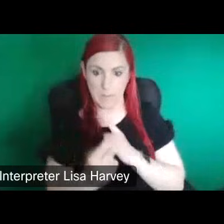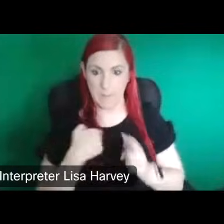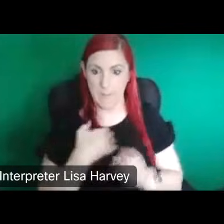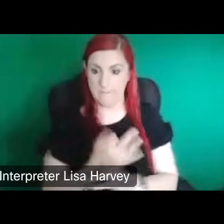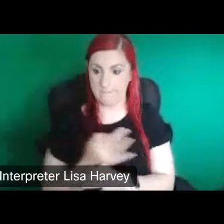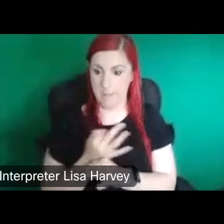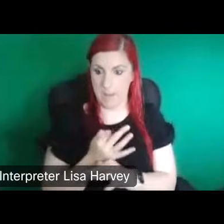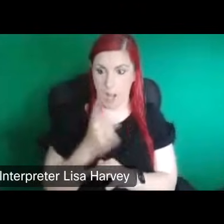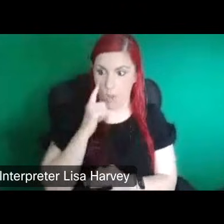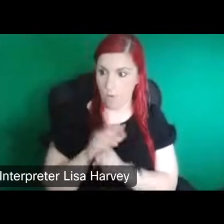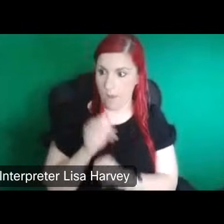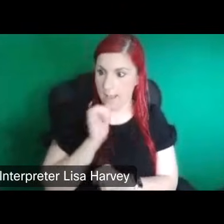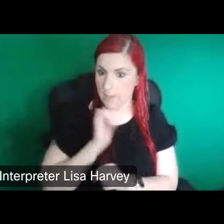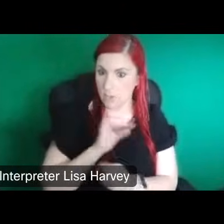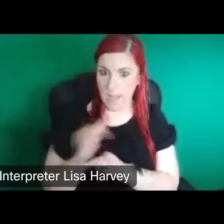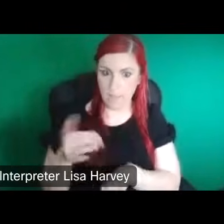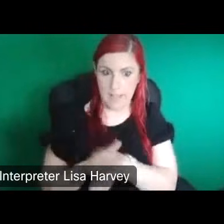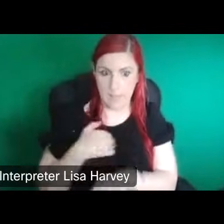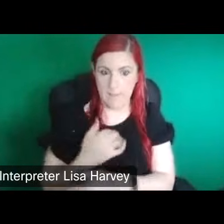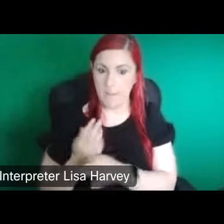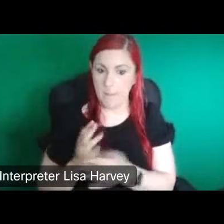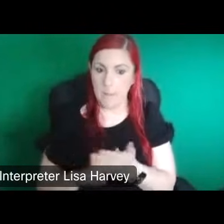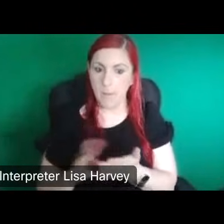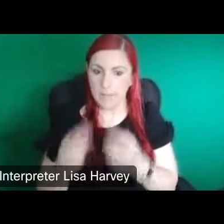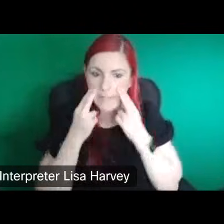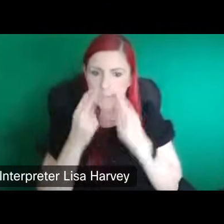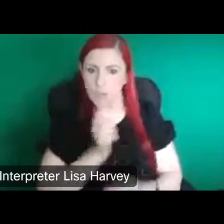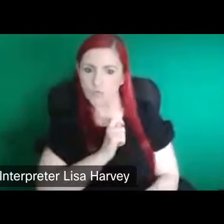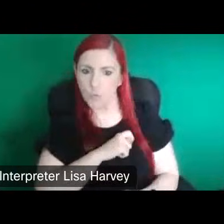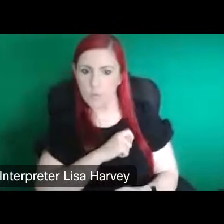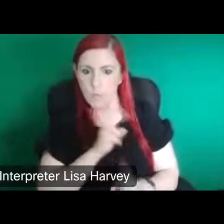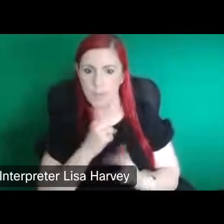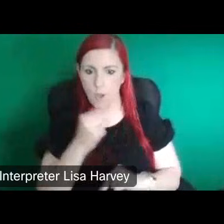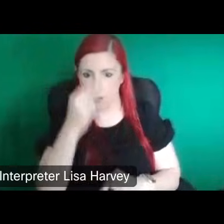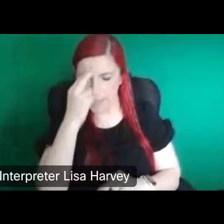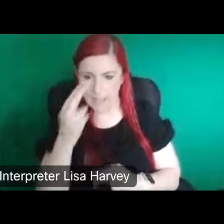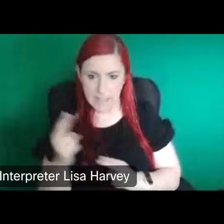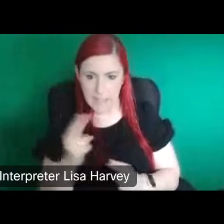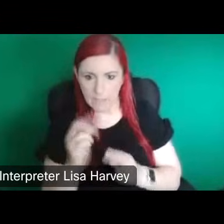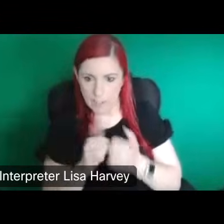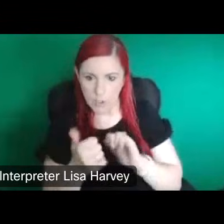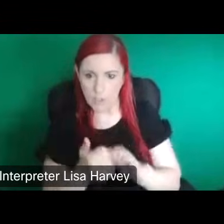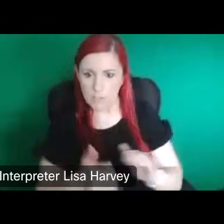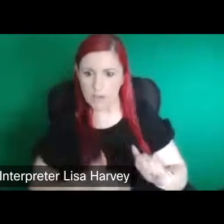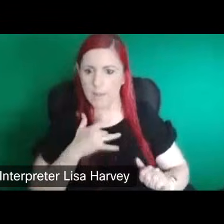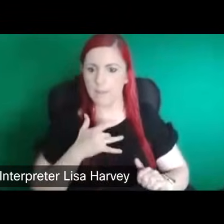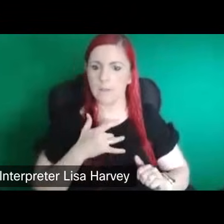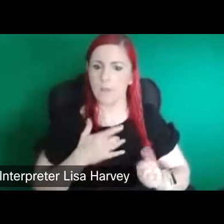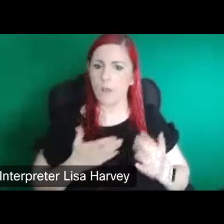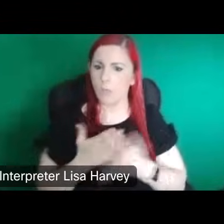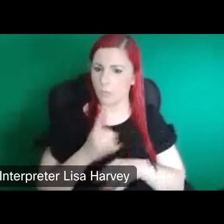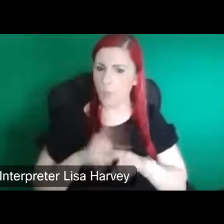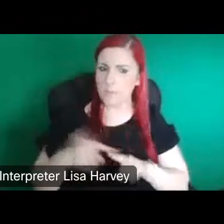one, needing the truth so that we can understand and navigate changed lives. With the passage of time, I do understand